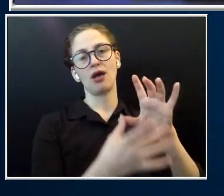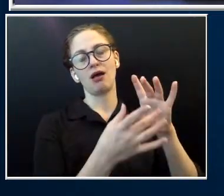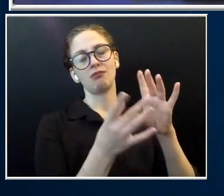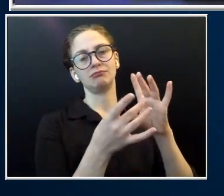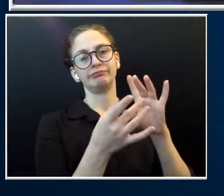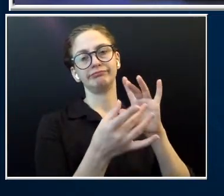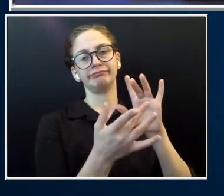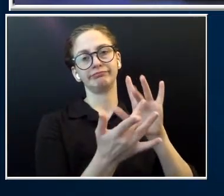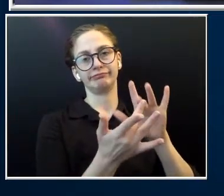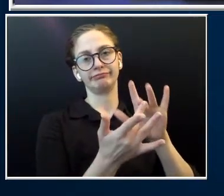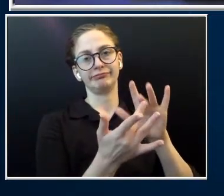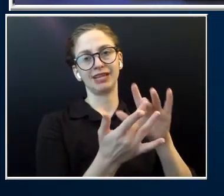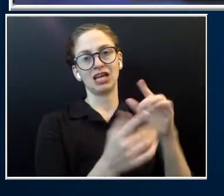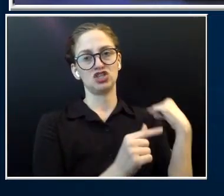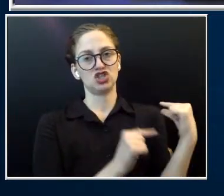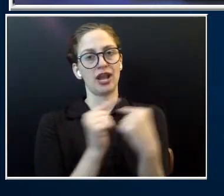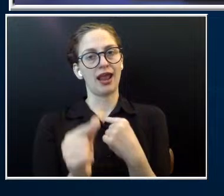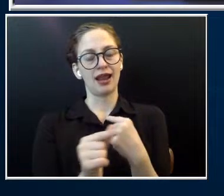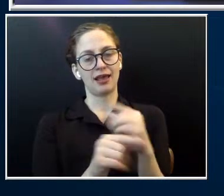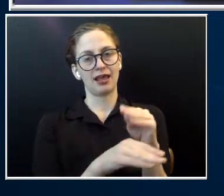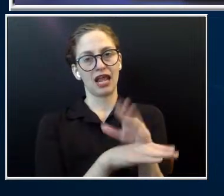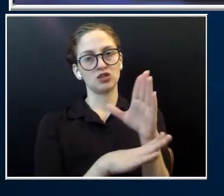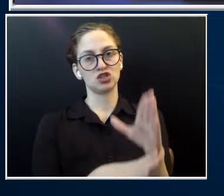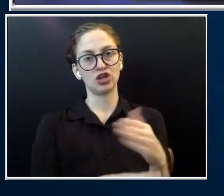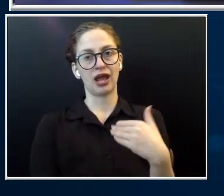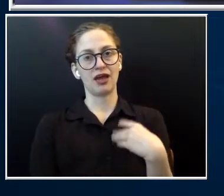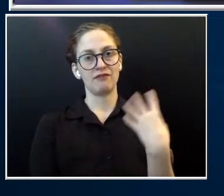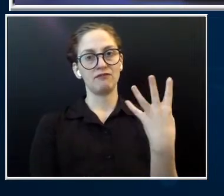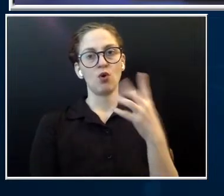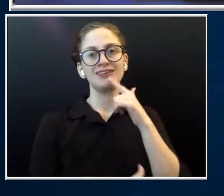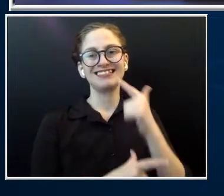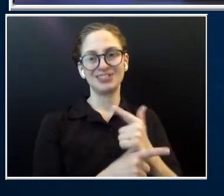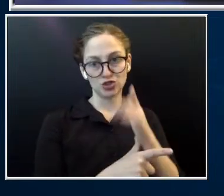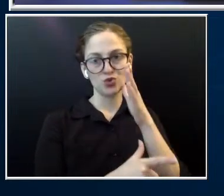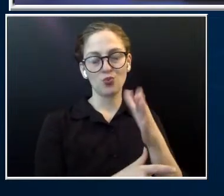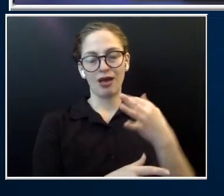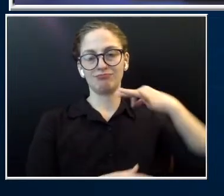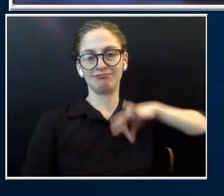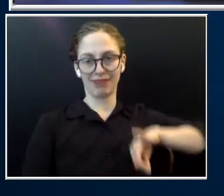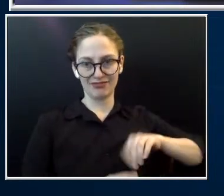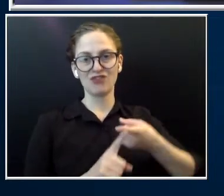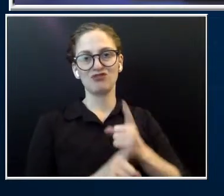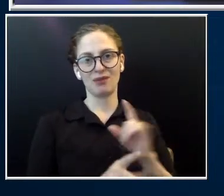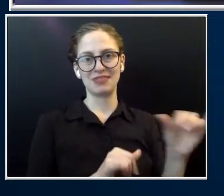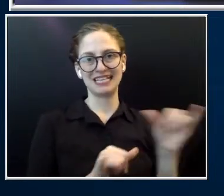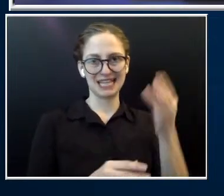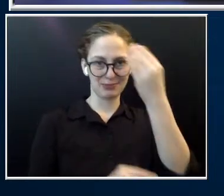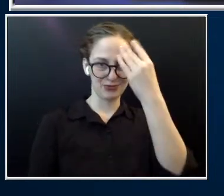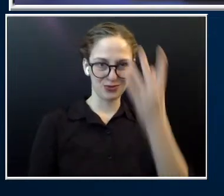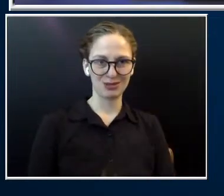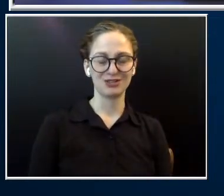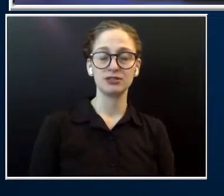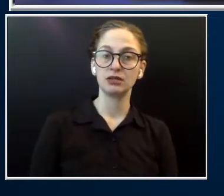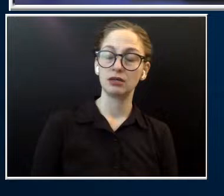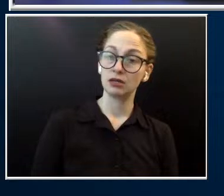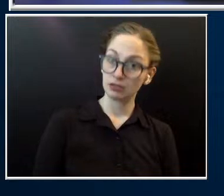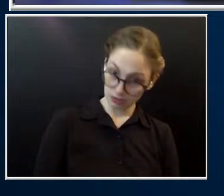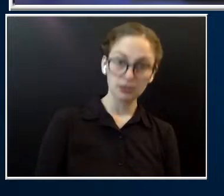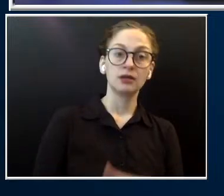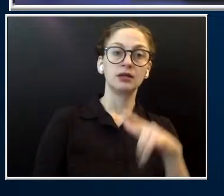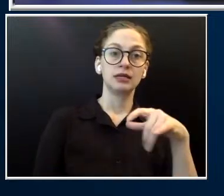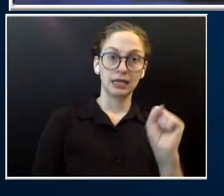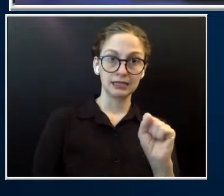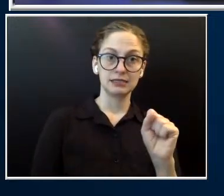have 4 sisters who will benefit from this information too. So thank you. Awesome. Y'all be in touch with those genetic counselors.